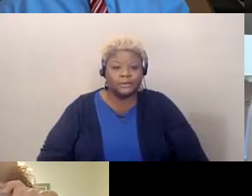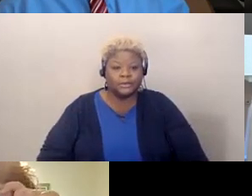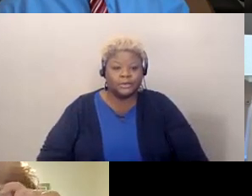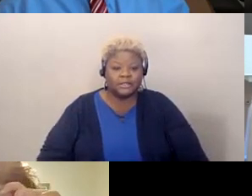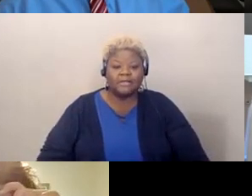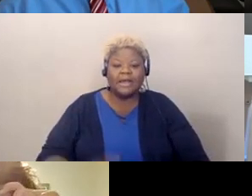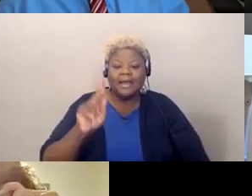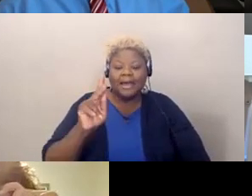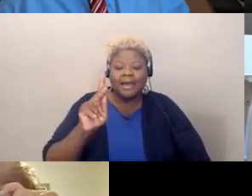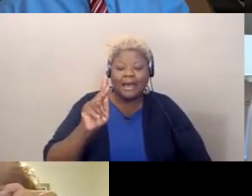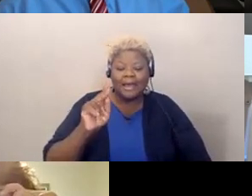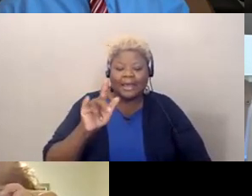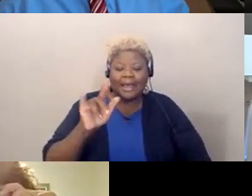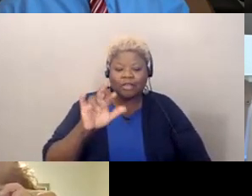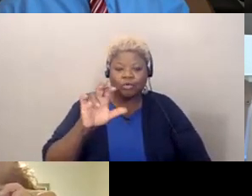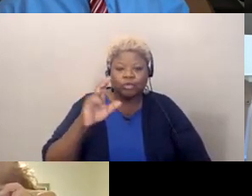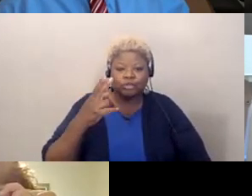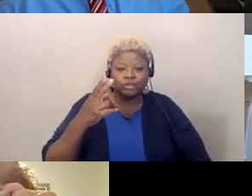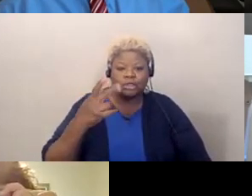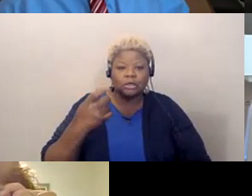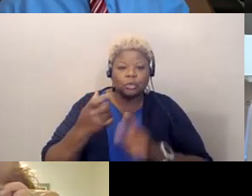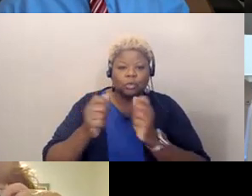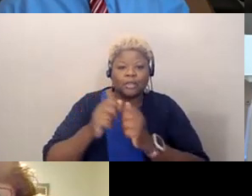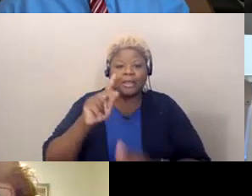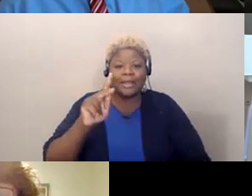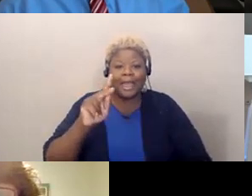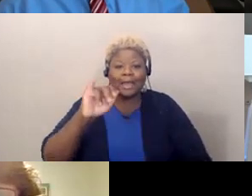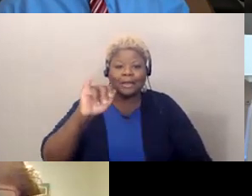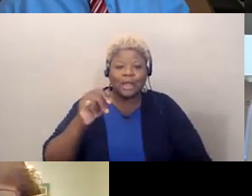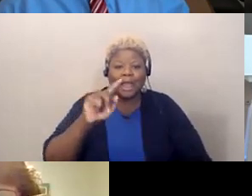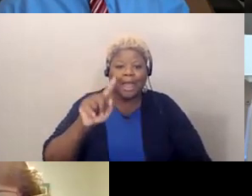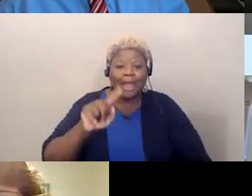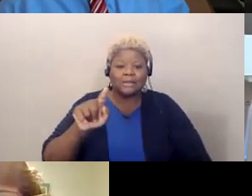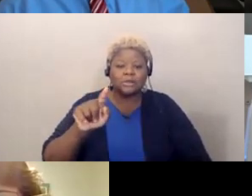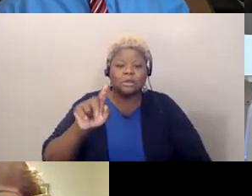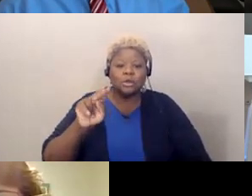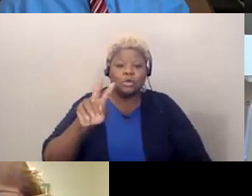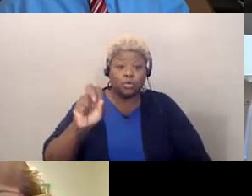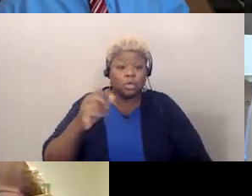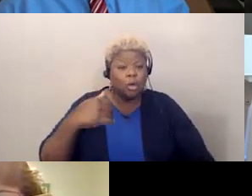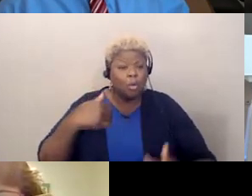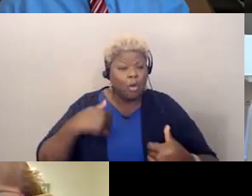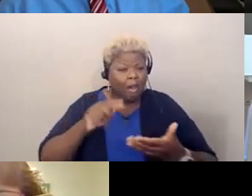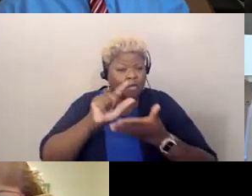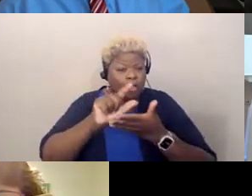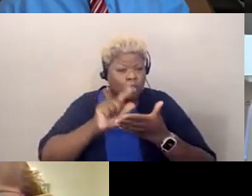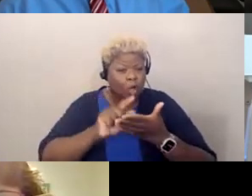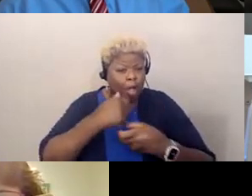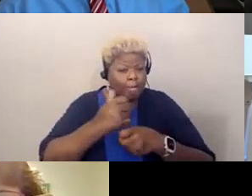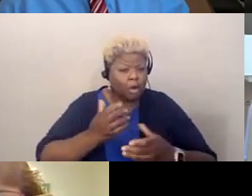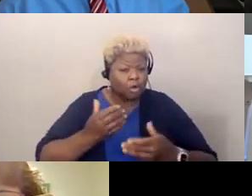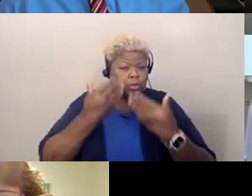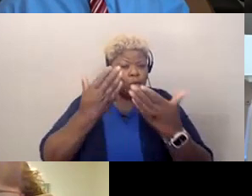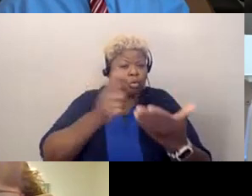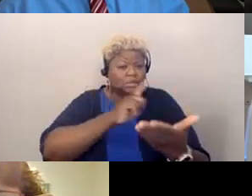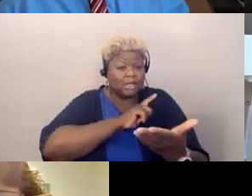Kathy Ritchie has a question. Kathy Ritchie here with KJAZ News. Are there any lawmakers who plan to propose legislation to address the concerns